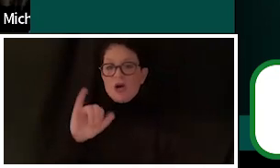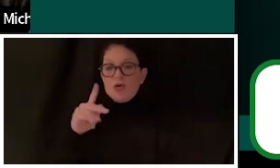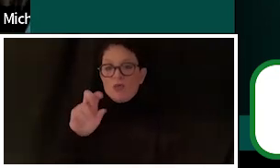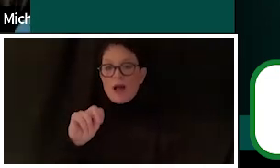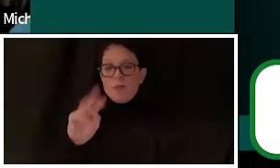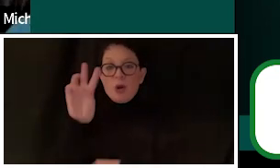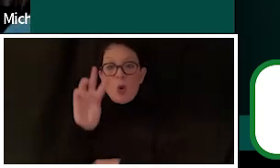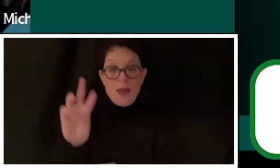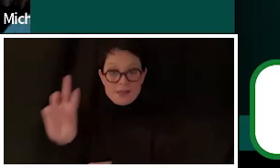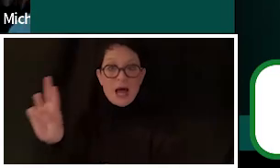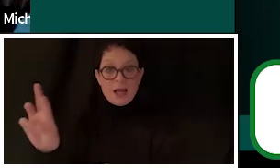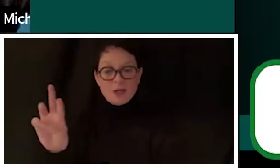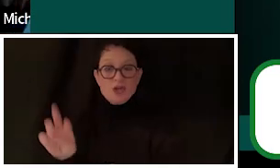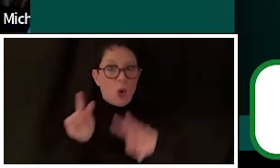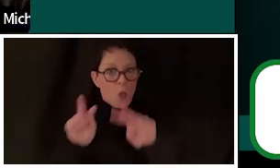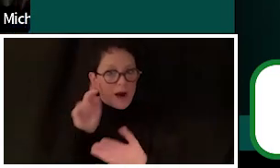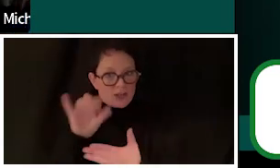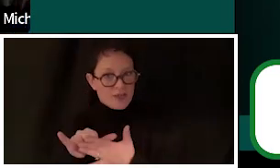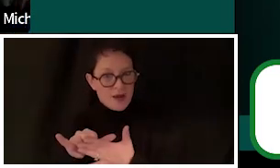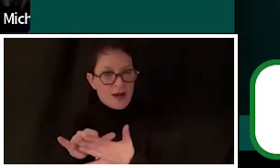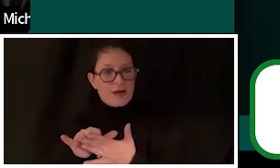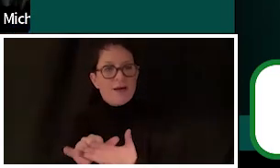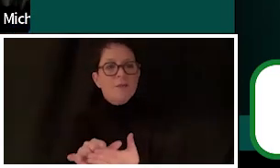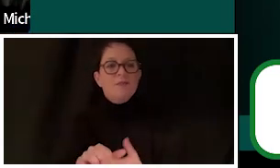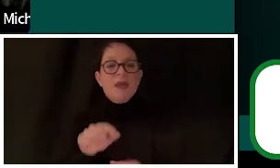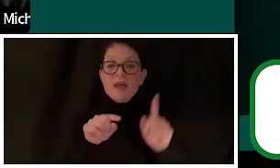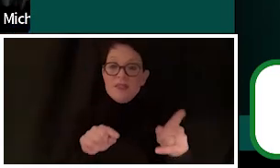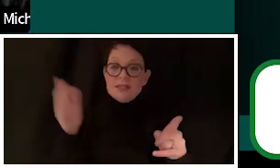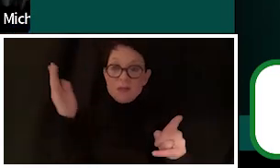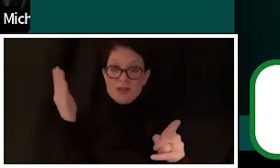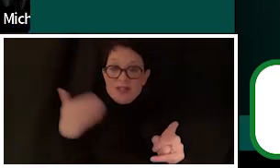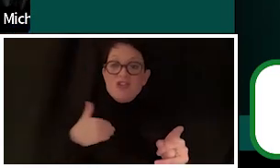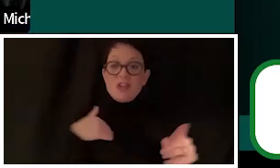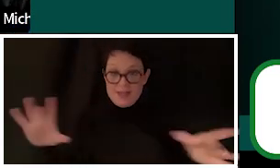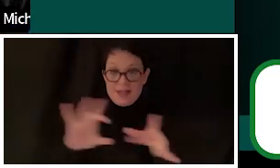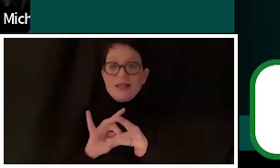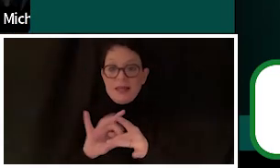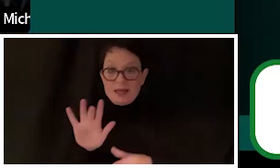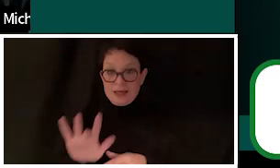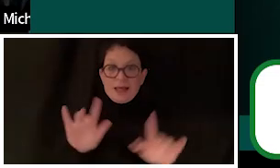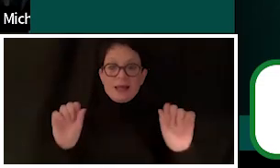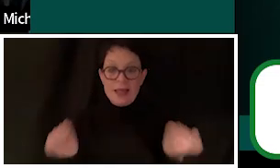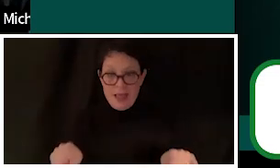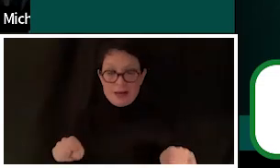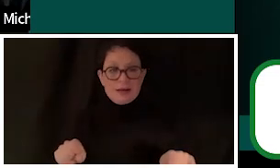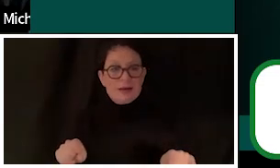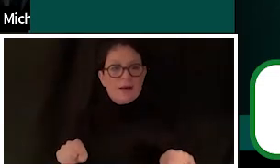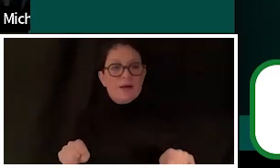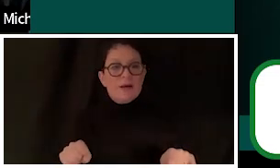so stay tuned. There is a link on this presentation that